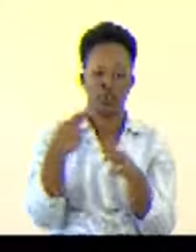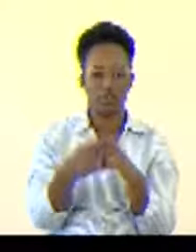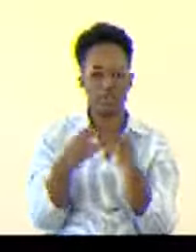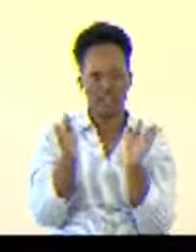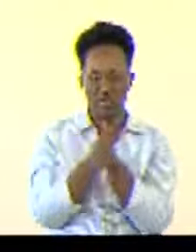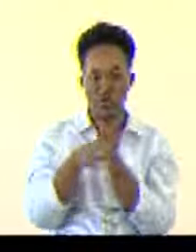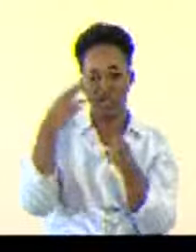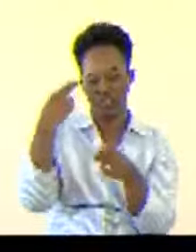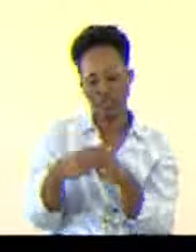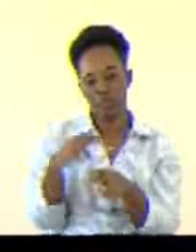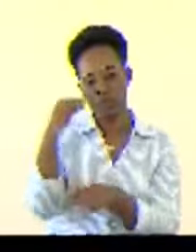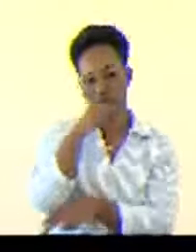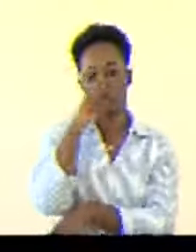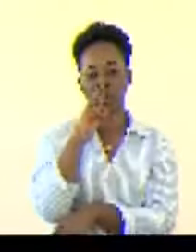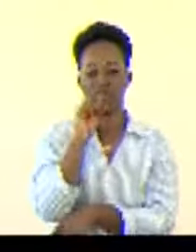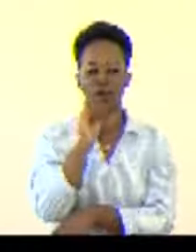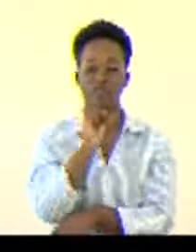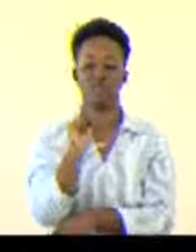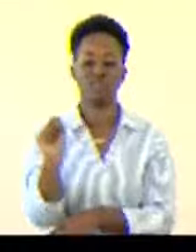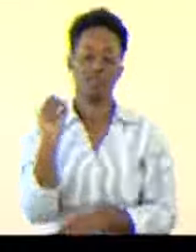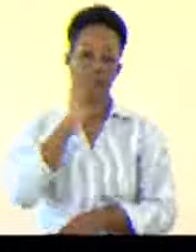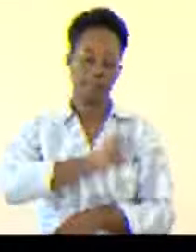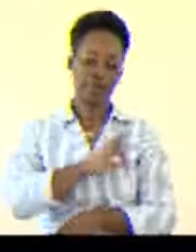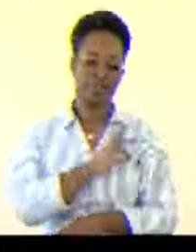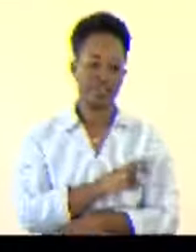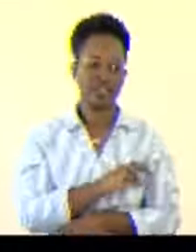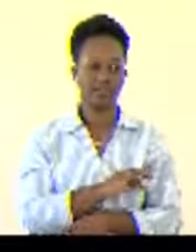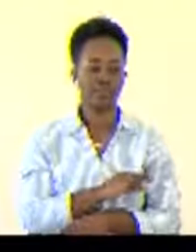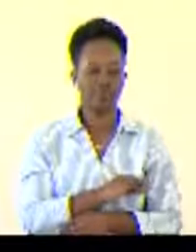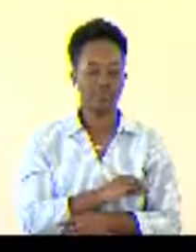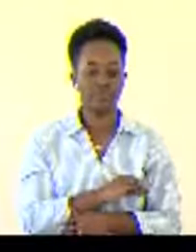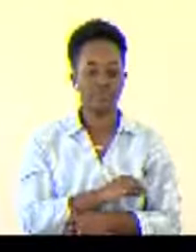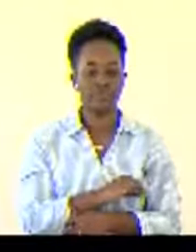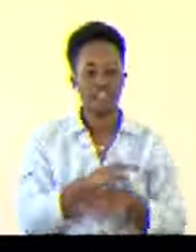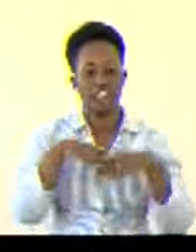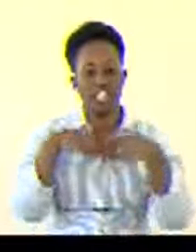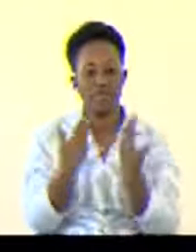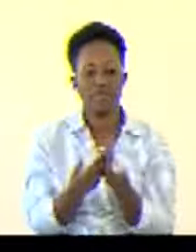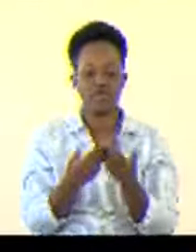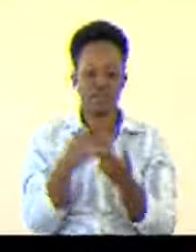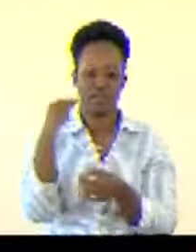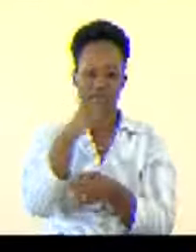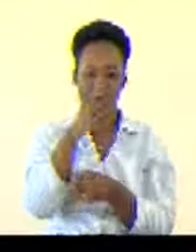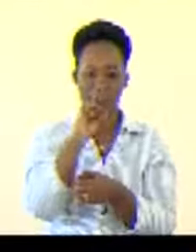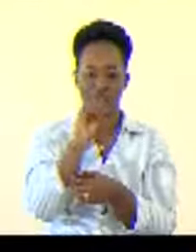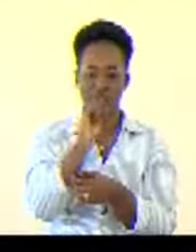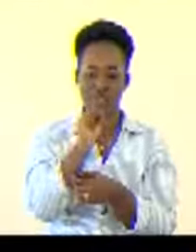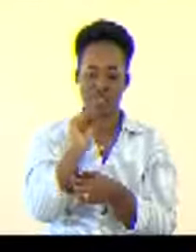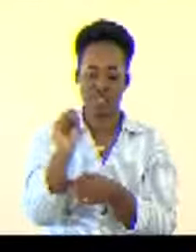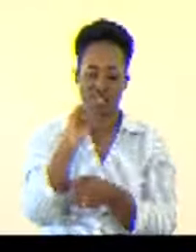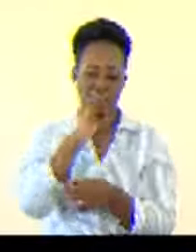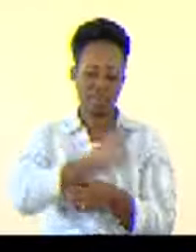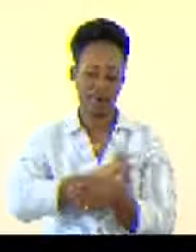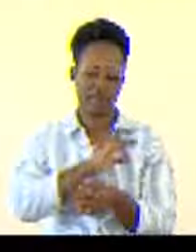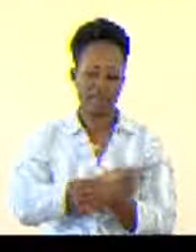profit. Some people call it gross profit ratio or gross profit margin. Gross profit